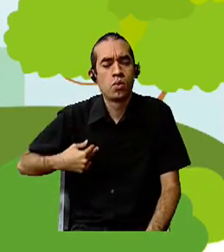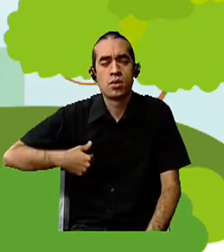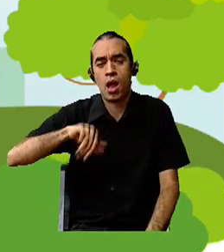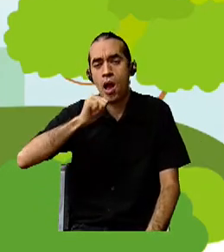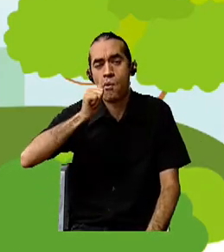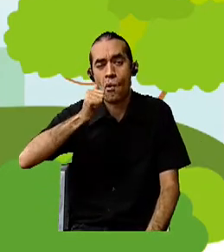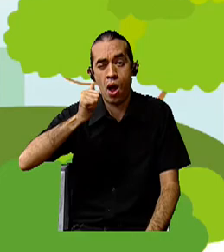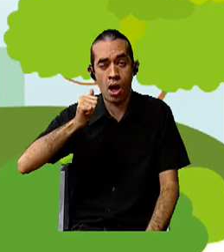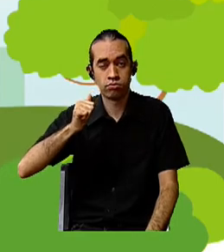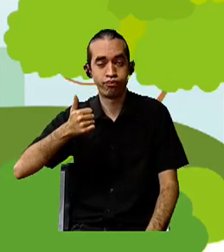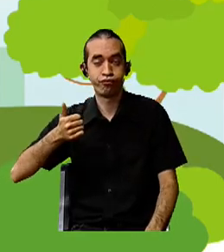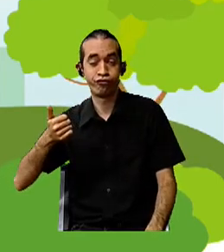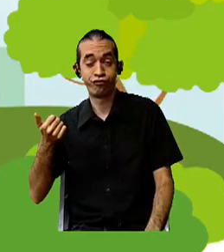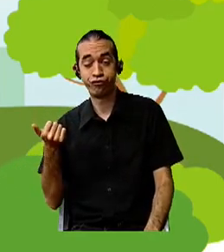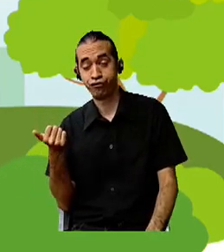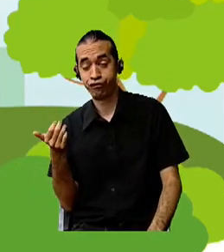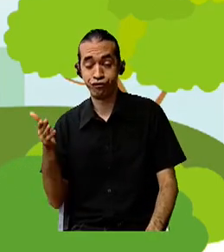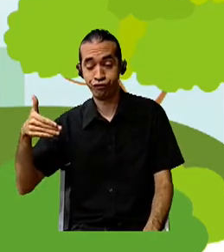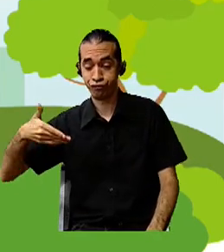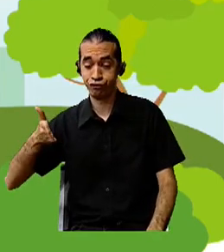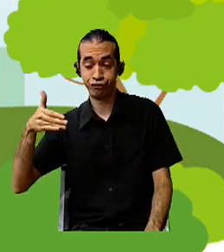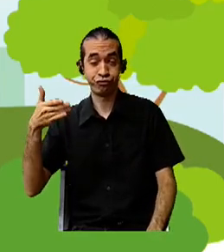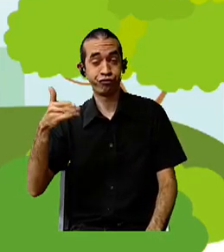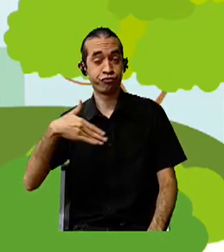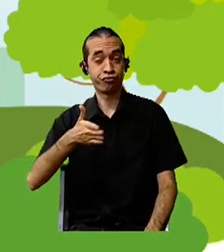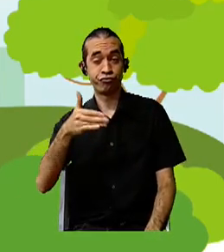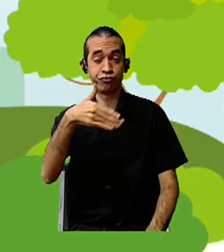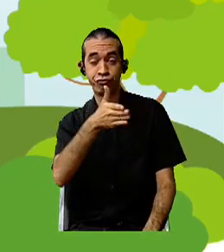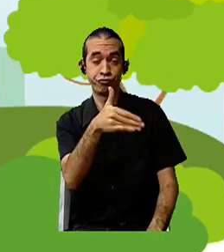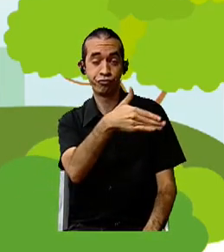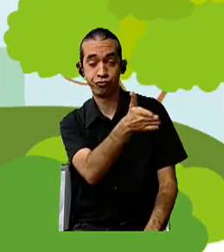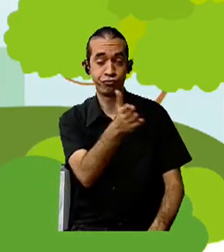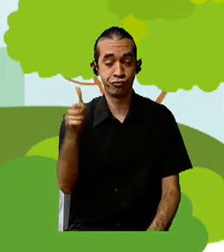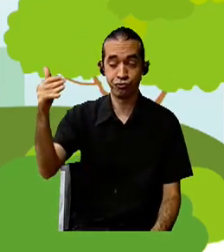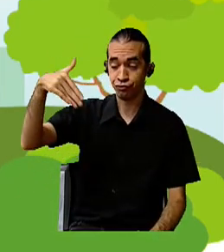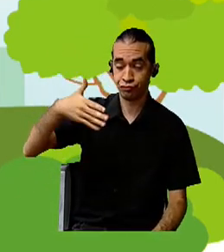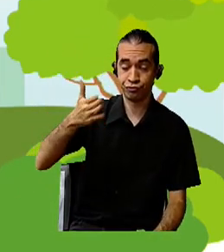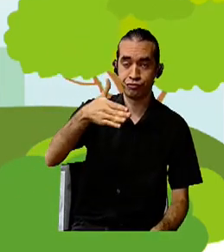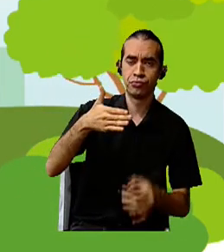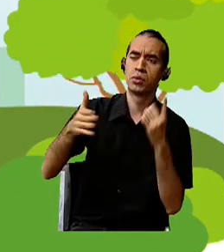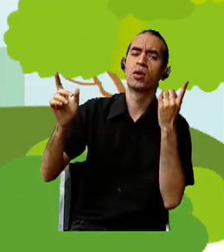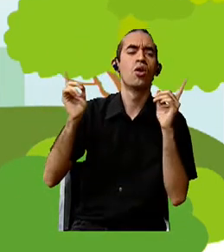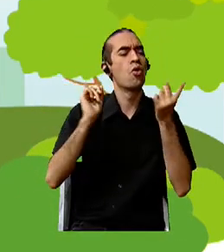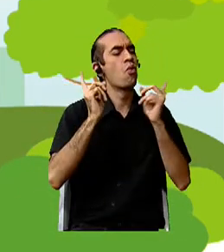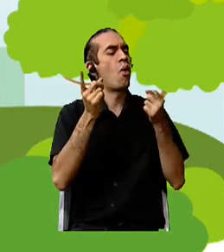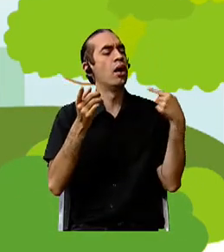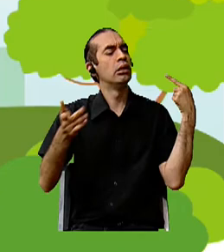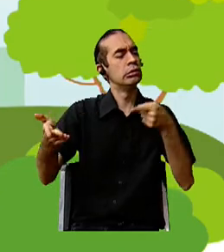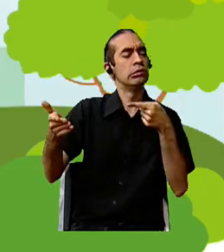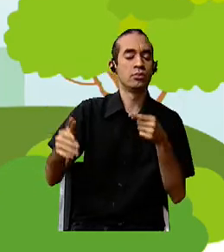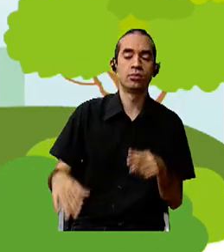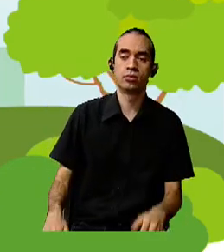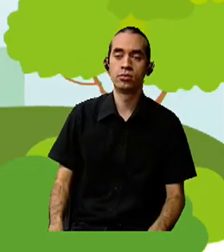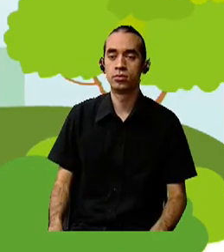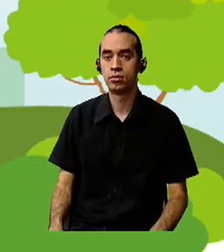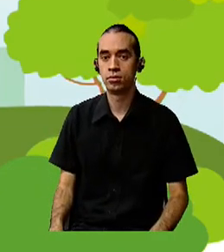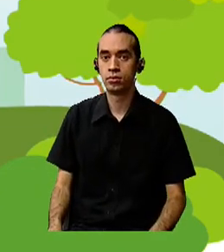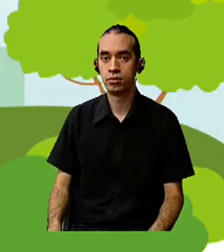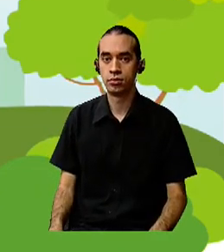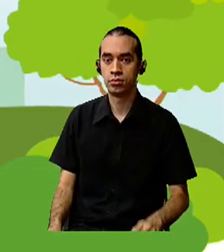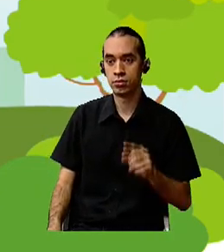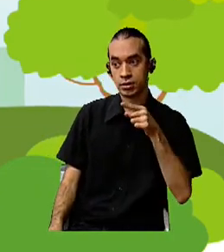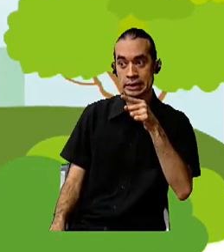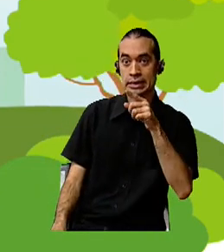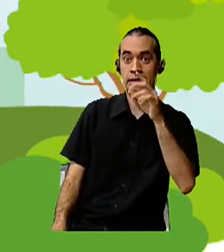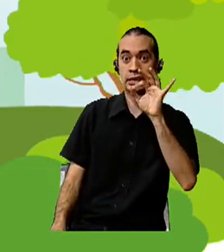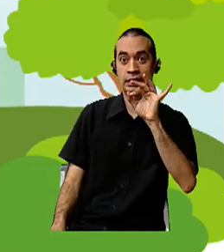water. It likes to swim. Oh, Chuli, what animal is that? That's